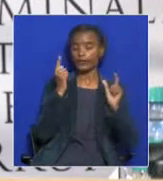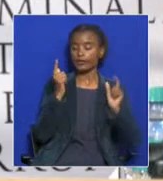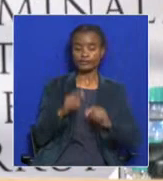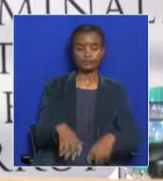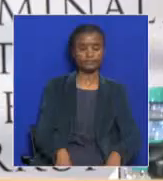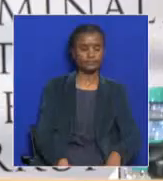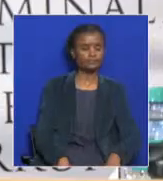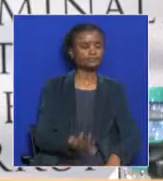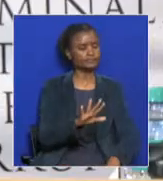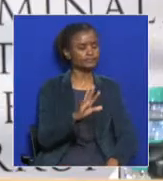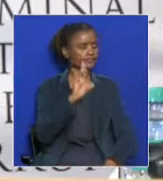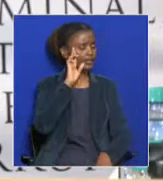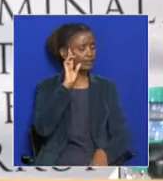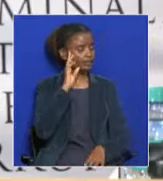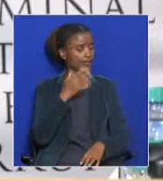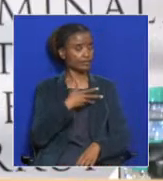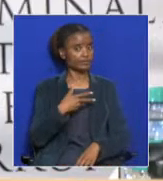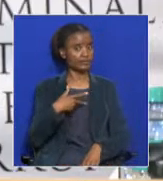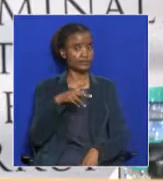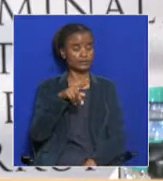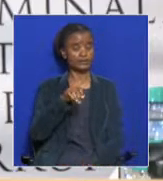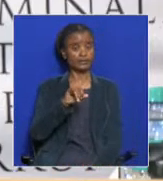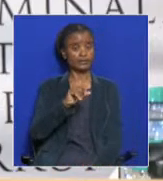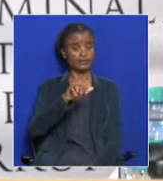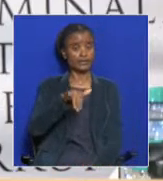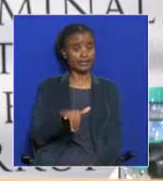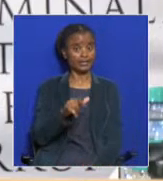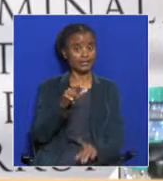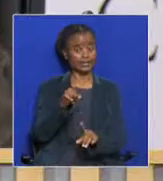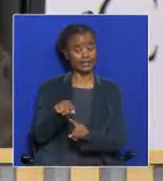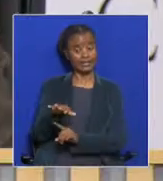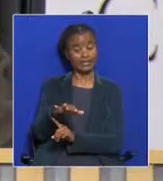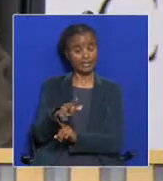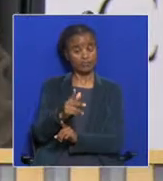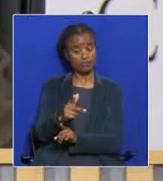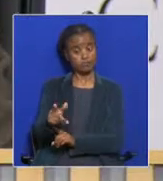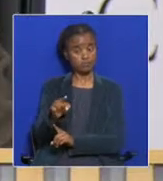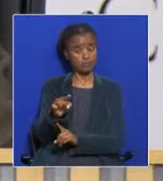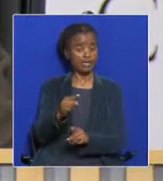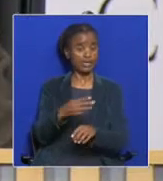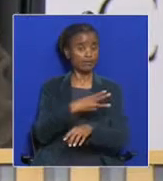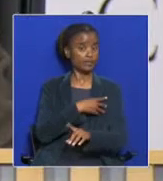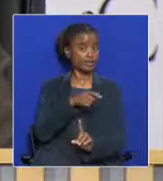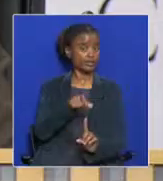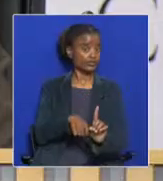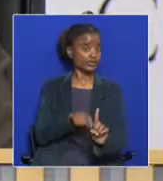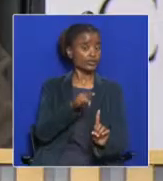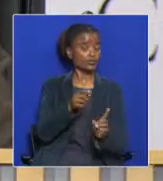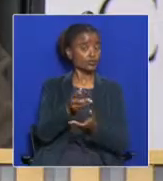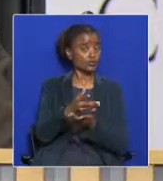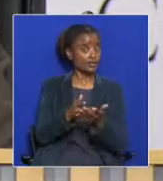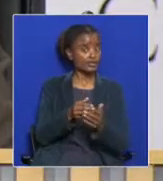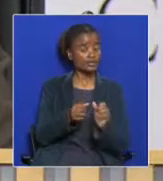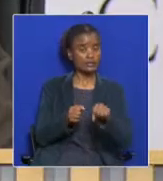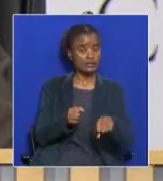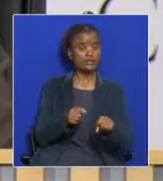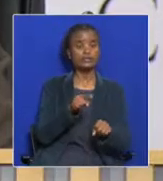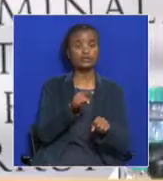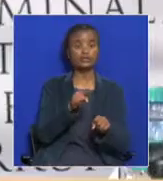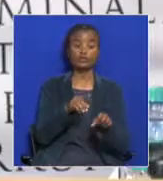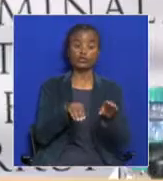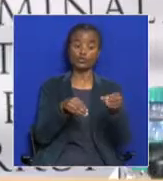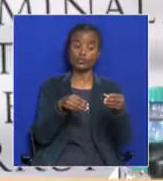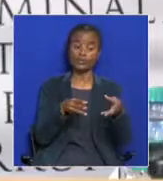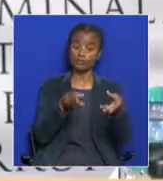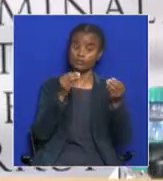the depot manager. Yes, You engaged her, yes, I do. you obtained the relevant documentation from her. Yes, She